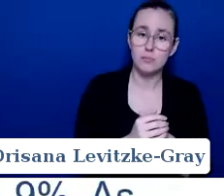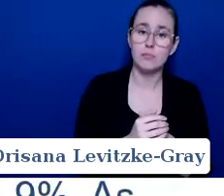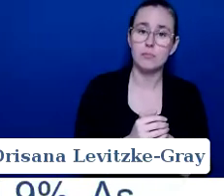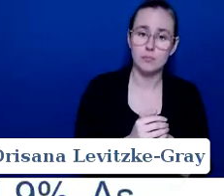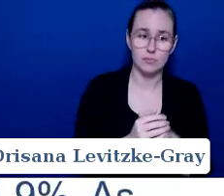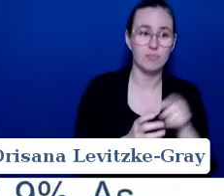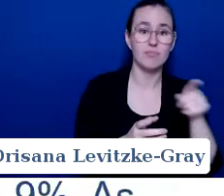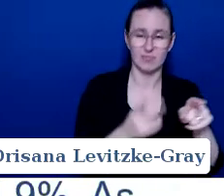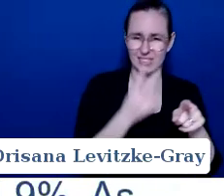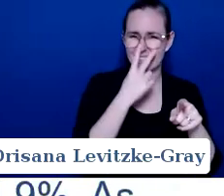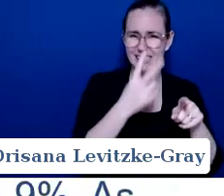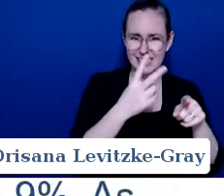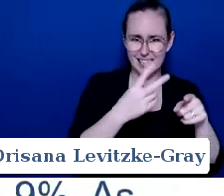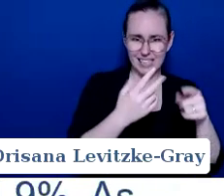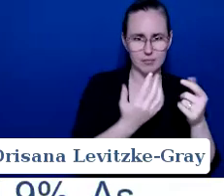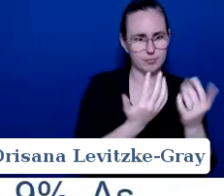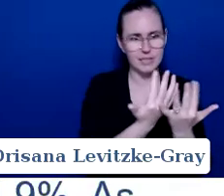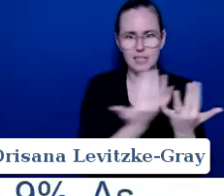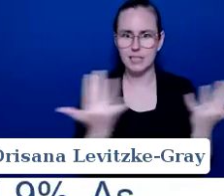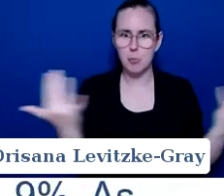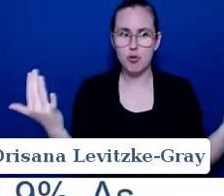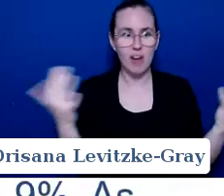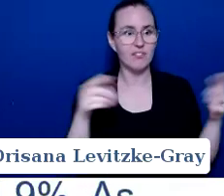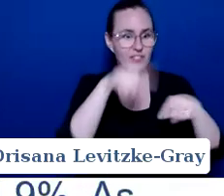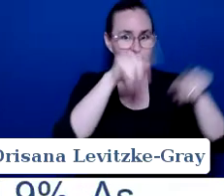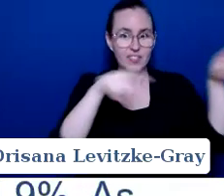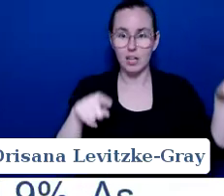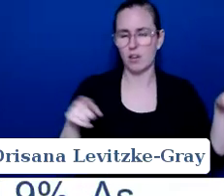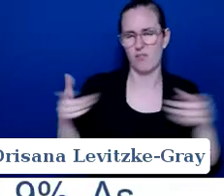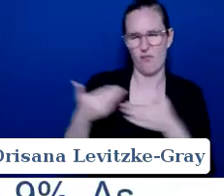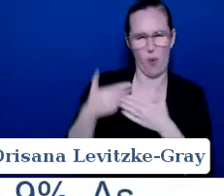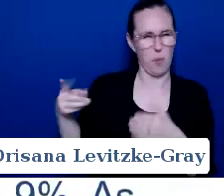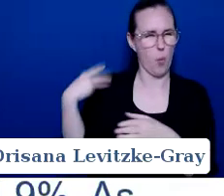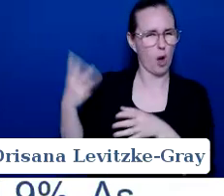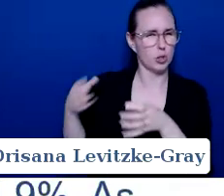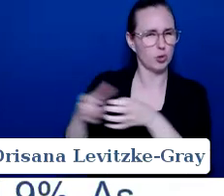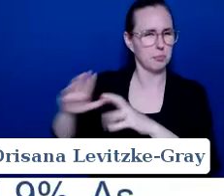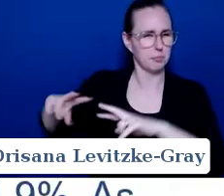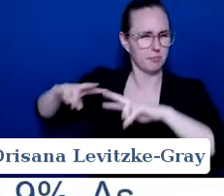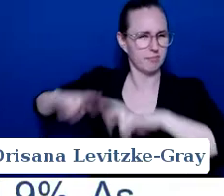questions, and they identified around 25% of population having